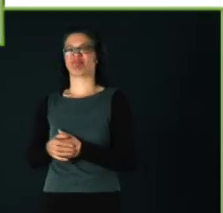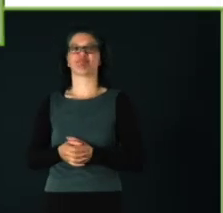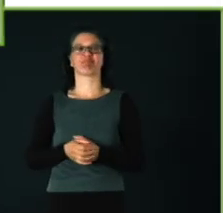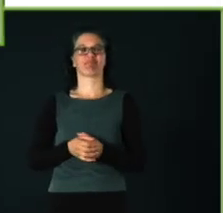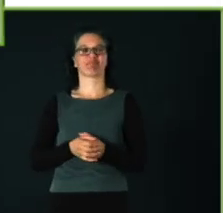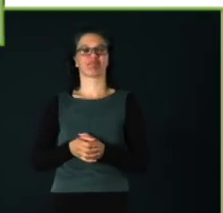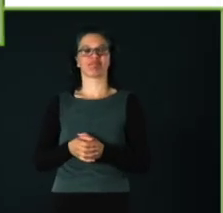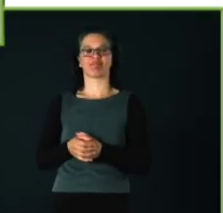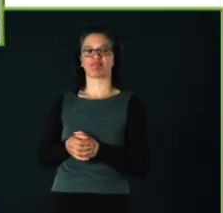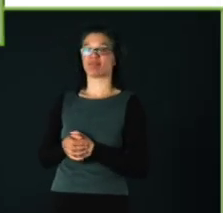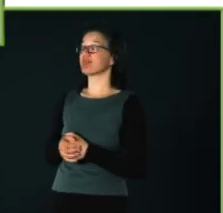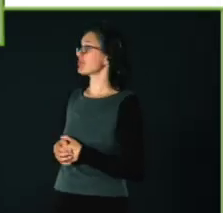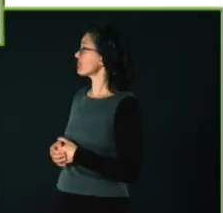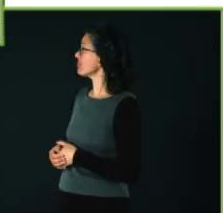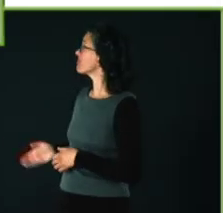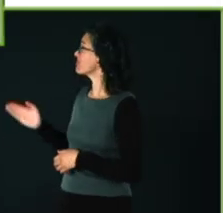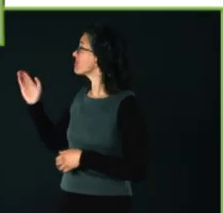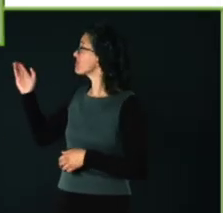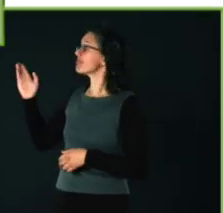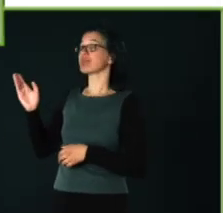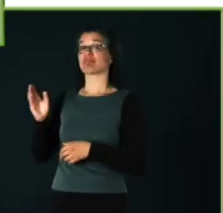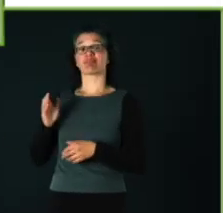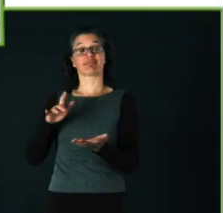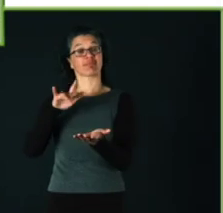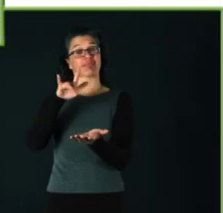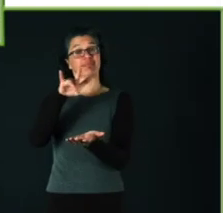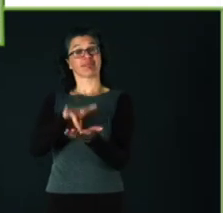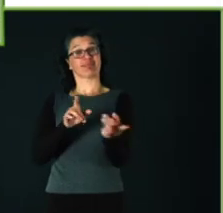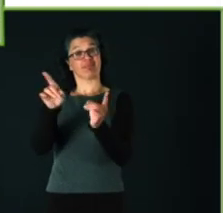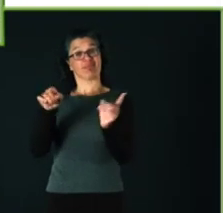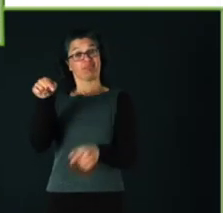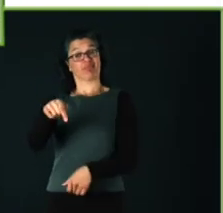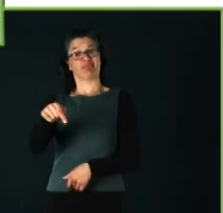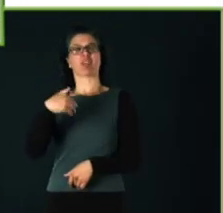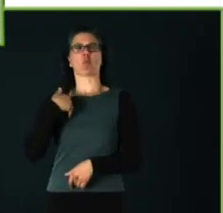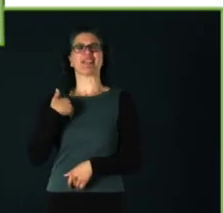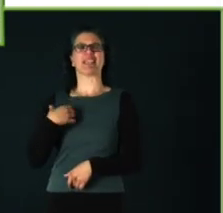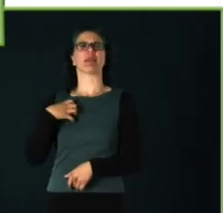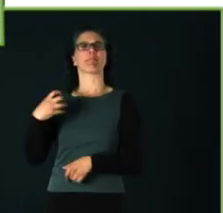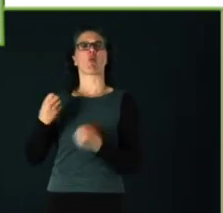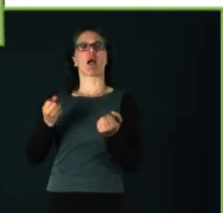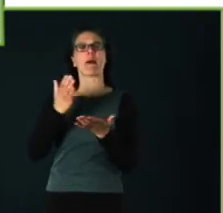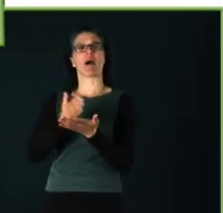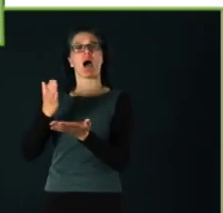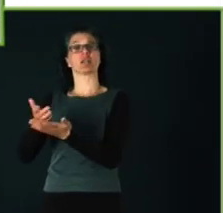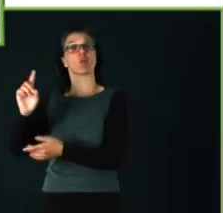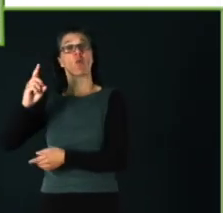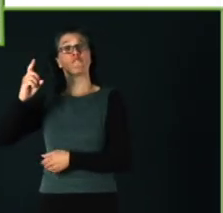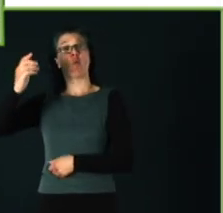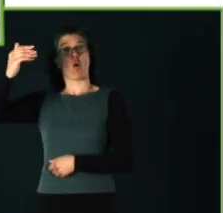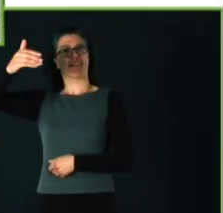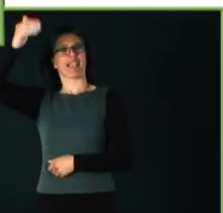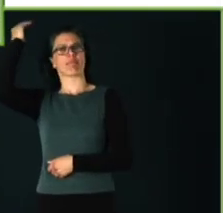Now this is downtown. We need more parking for the camper vans that go through town